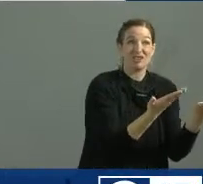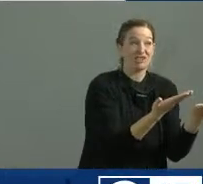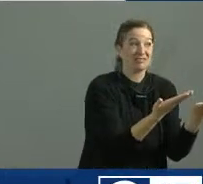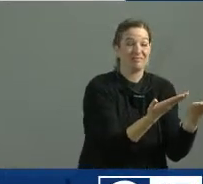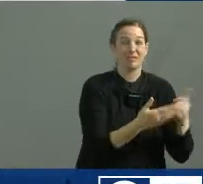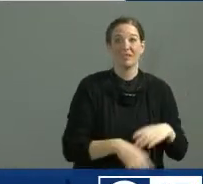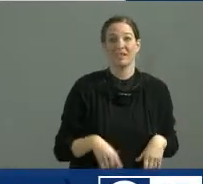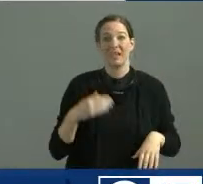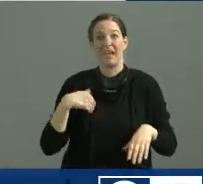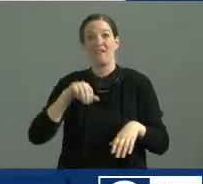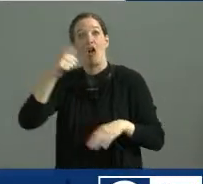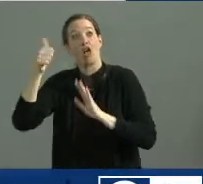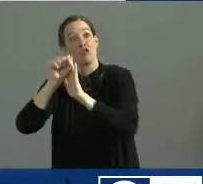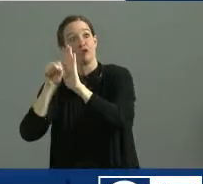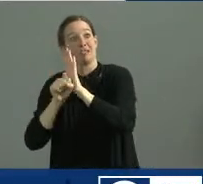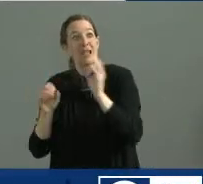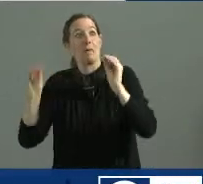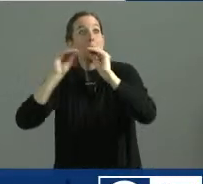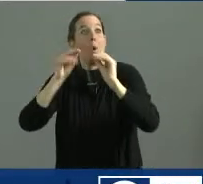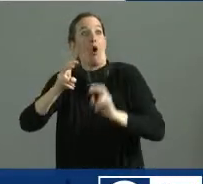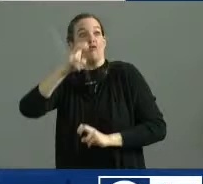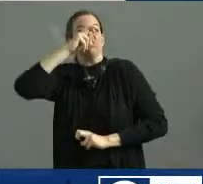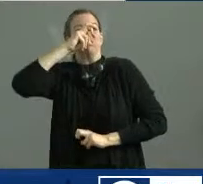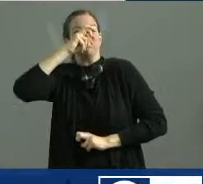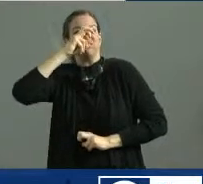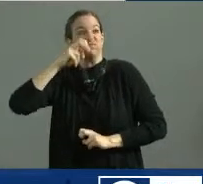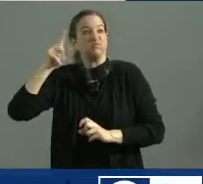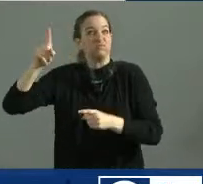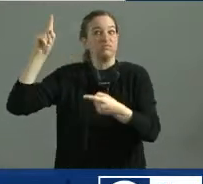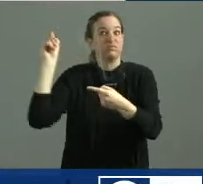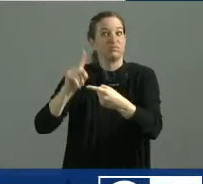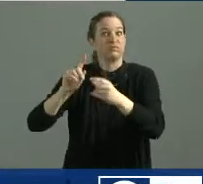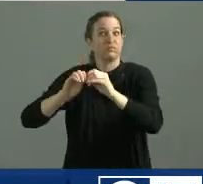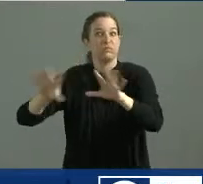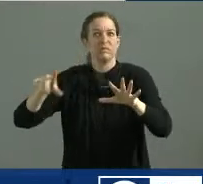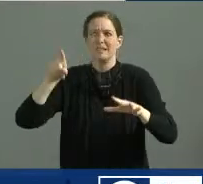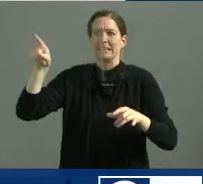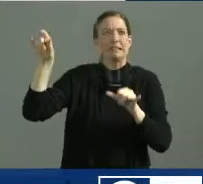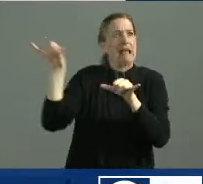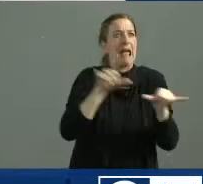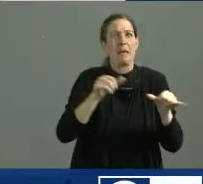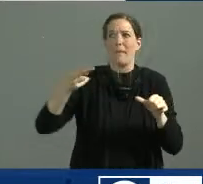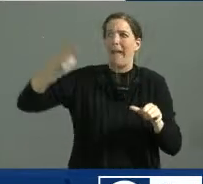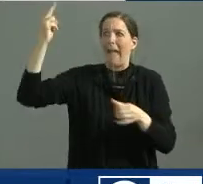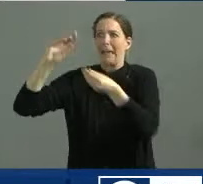has stricter mitigation strategies, that is in the same boat. It's